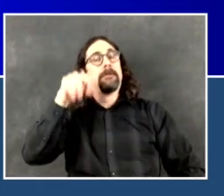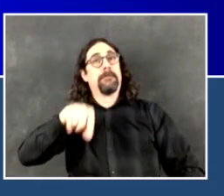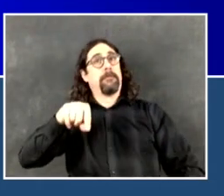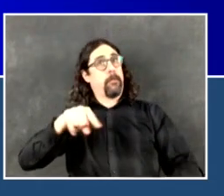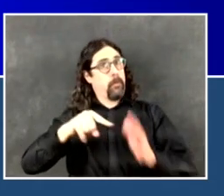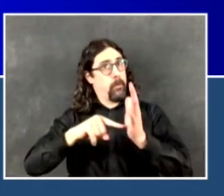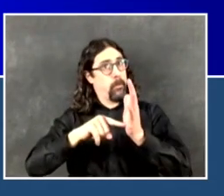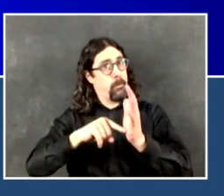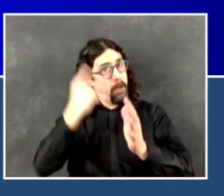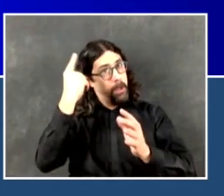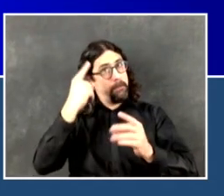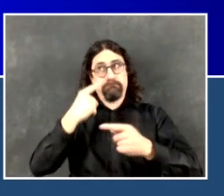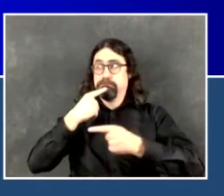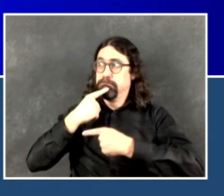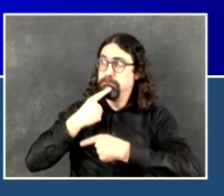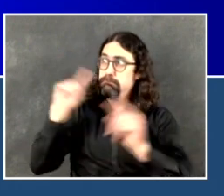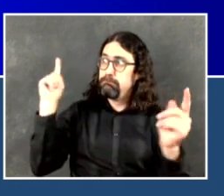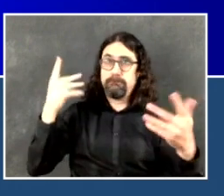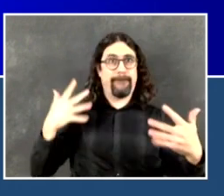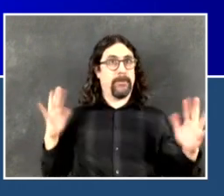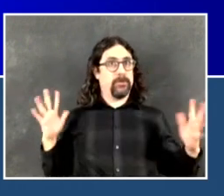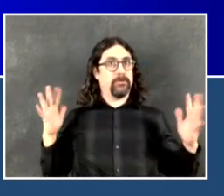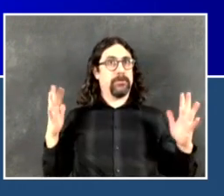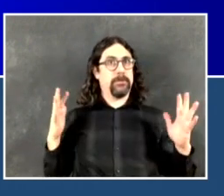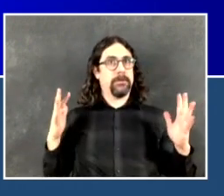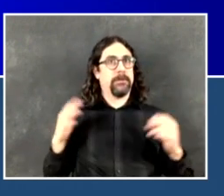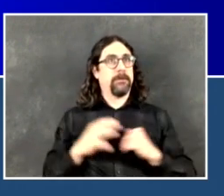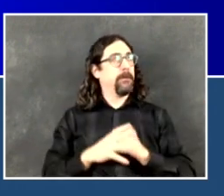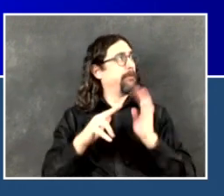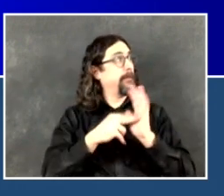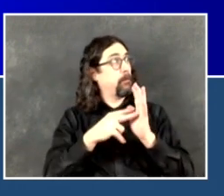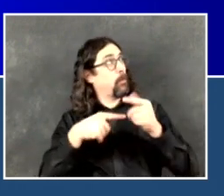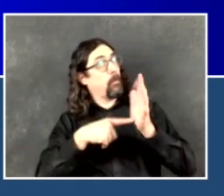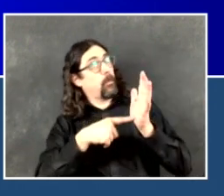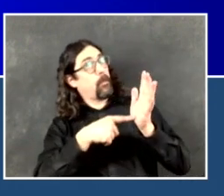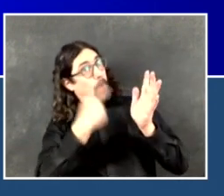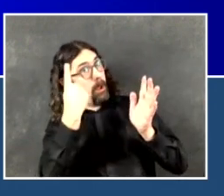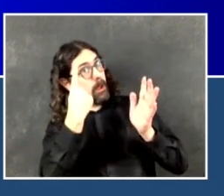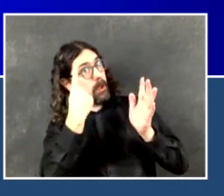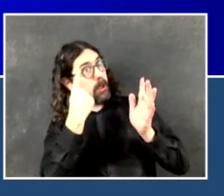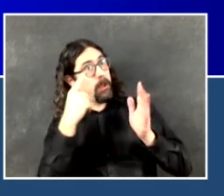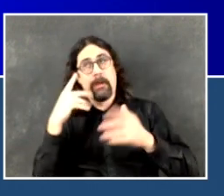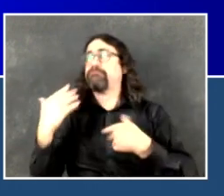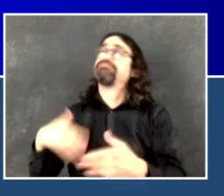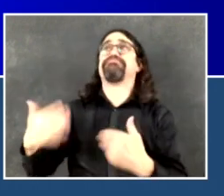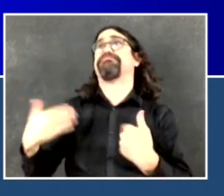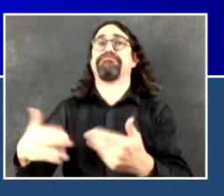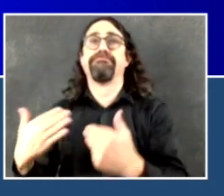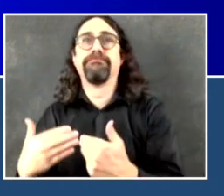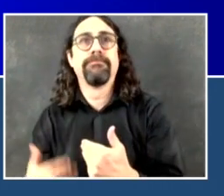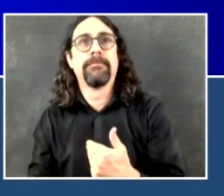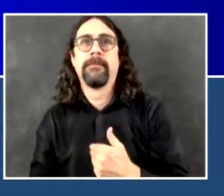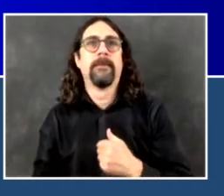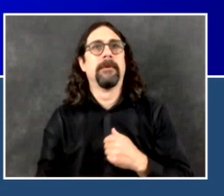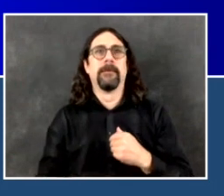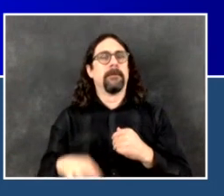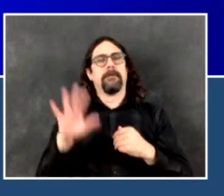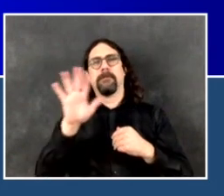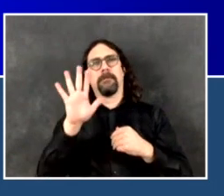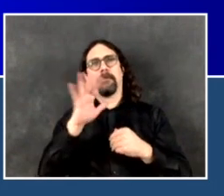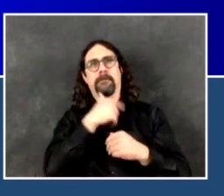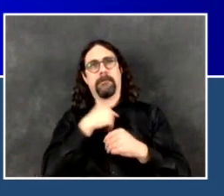the way to make sure there's not that backfire. And then when you see things working, you take the next step.